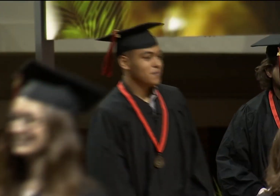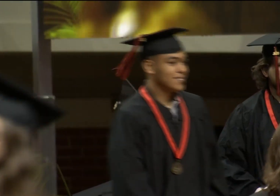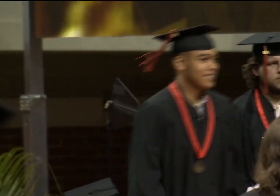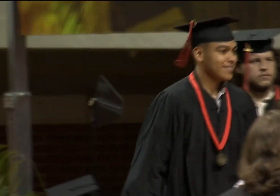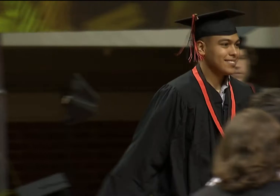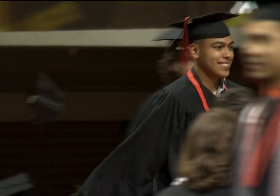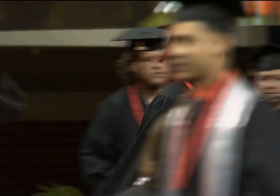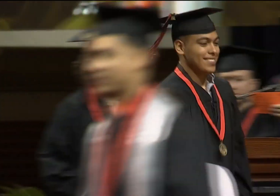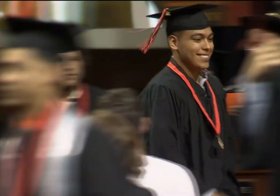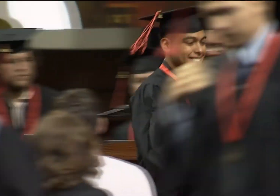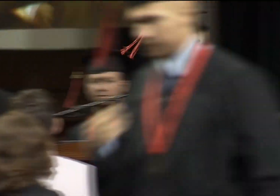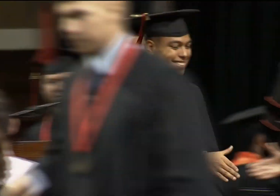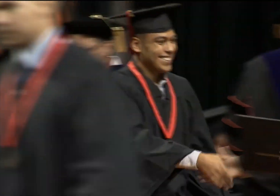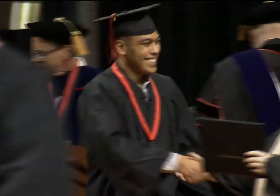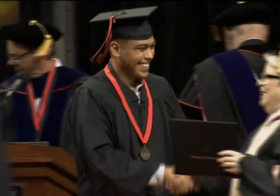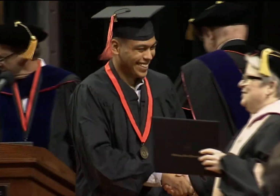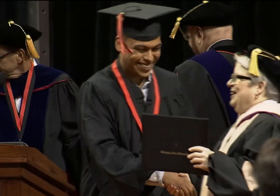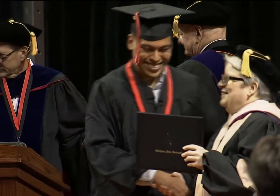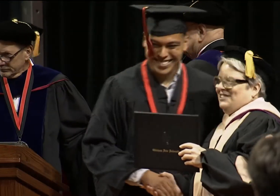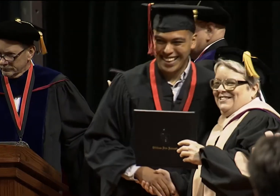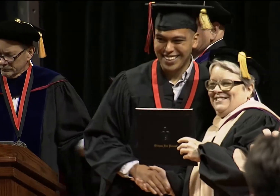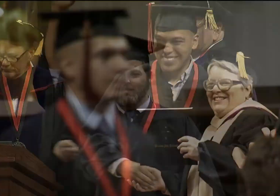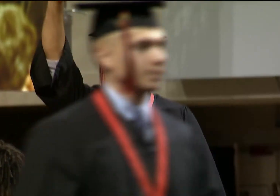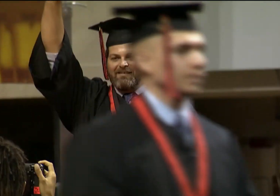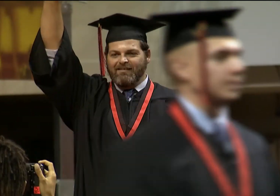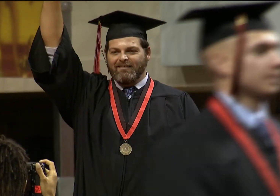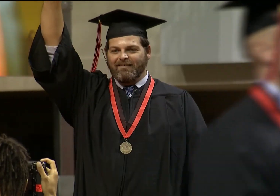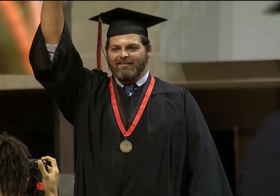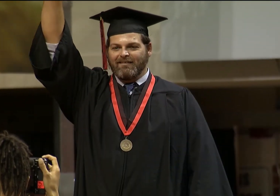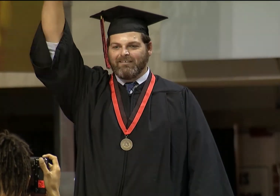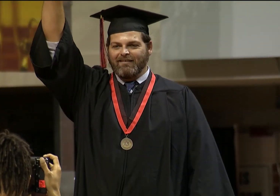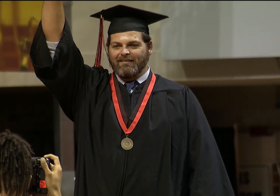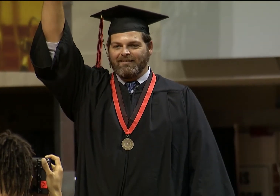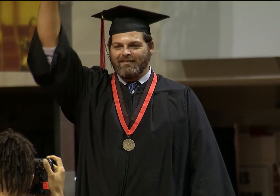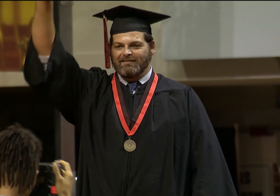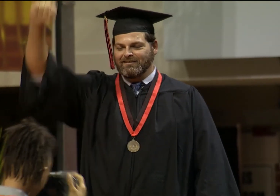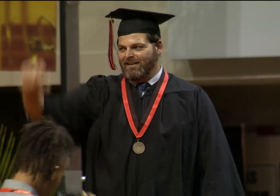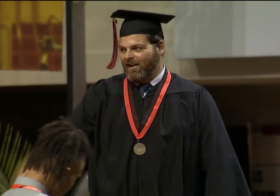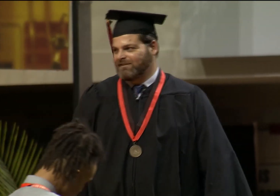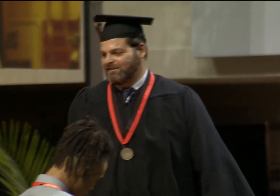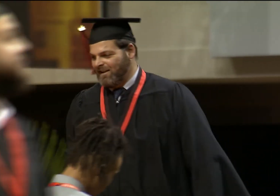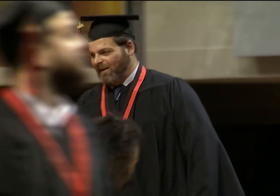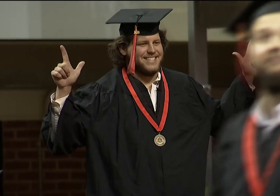Antoni Camarina Castellanos. Brett Dunham.